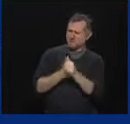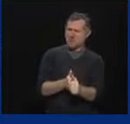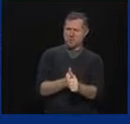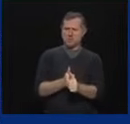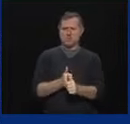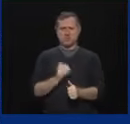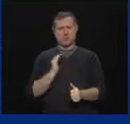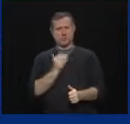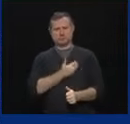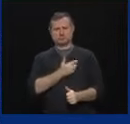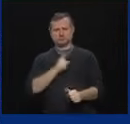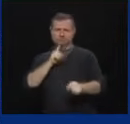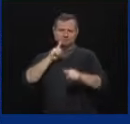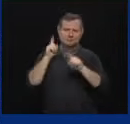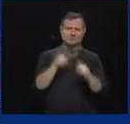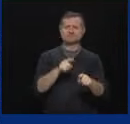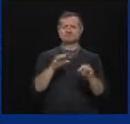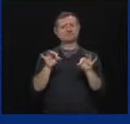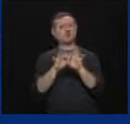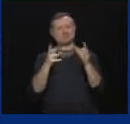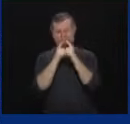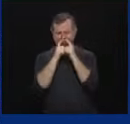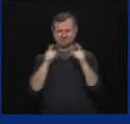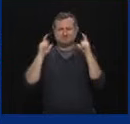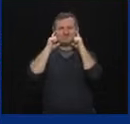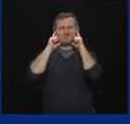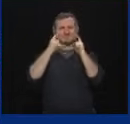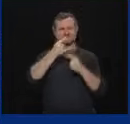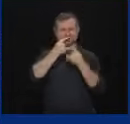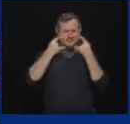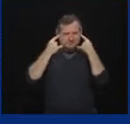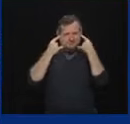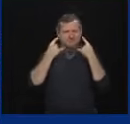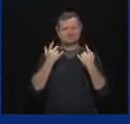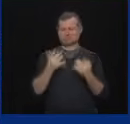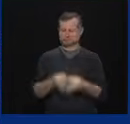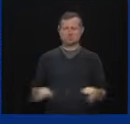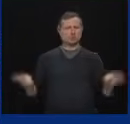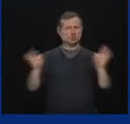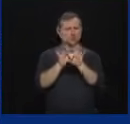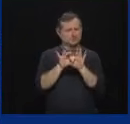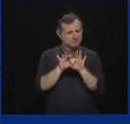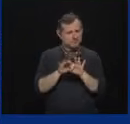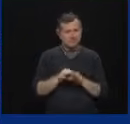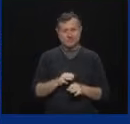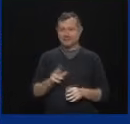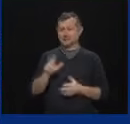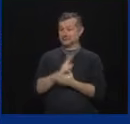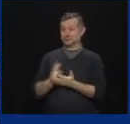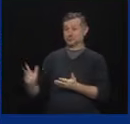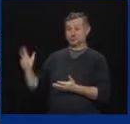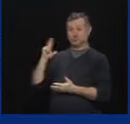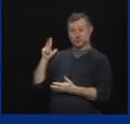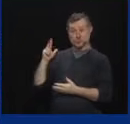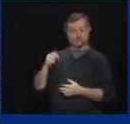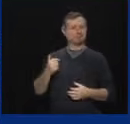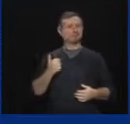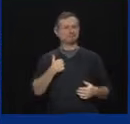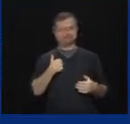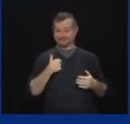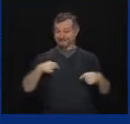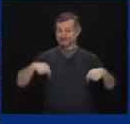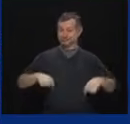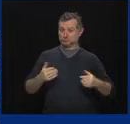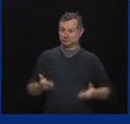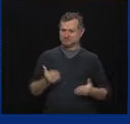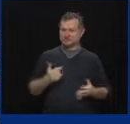school setting be wearing their masks. That is something that we launched three weeks ago when I first took office, to make sure that everyone is as